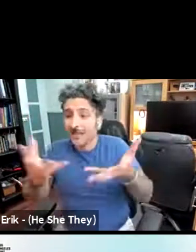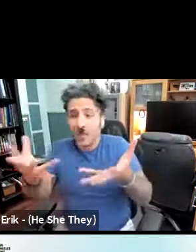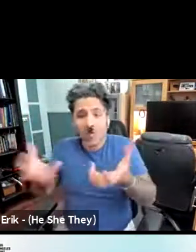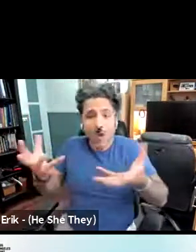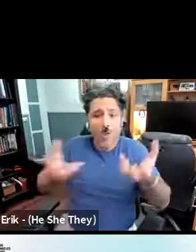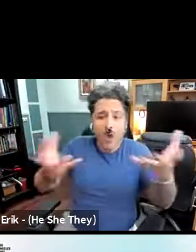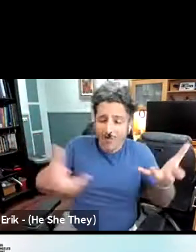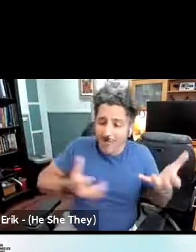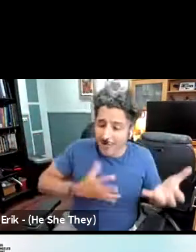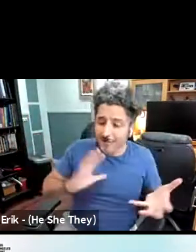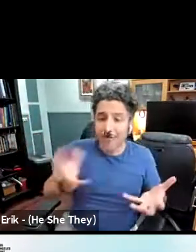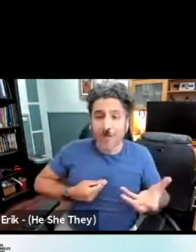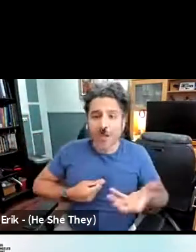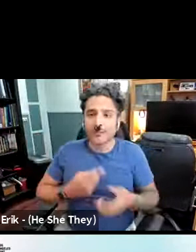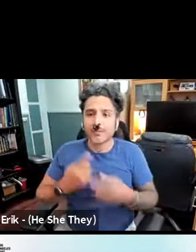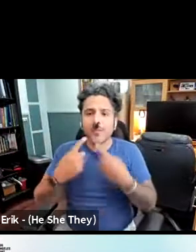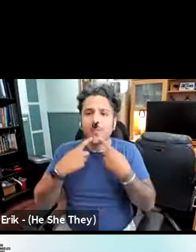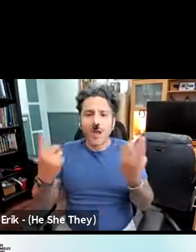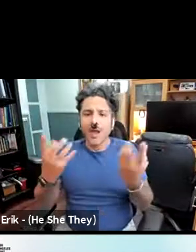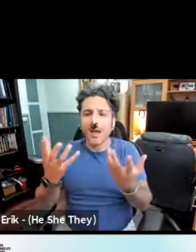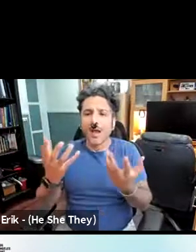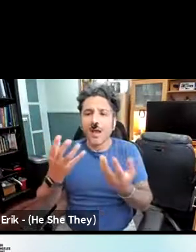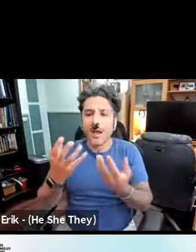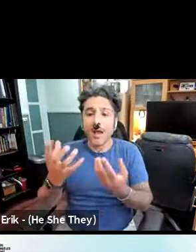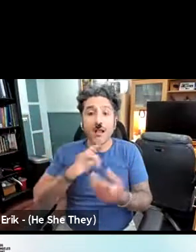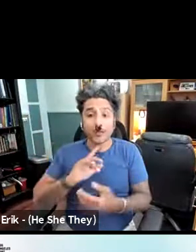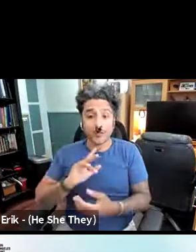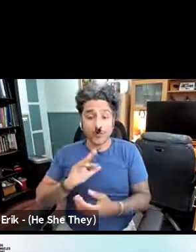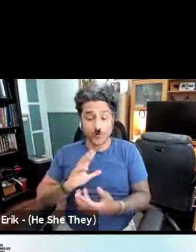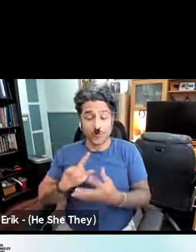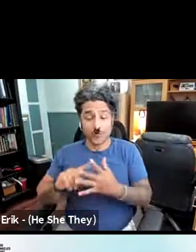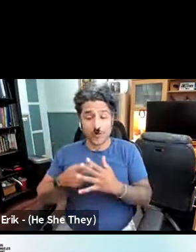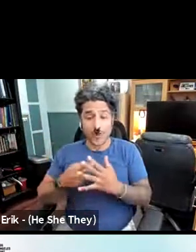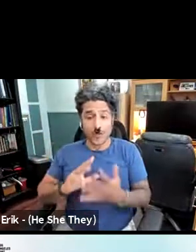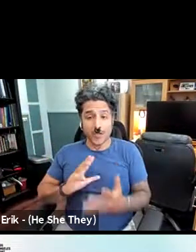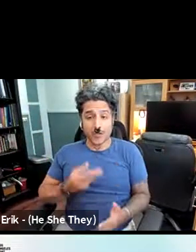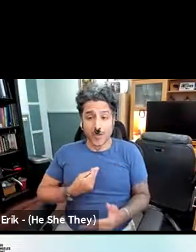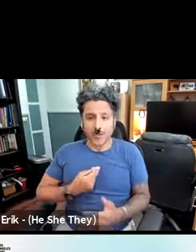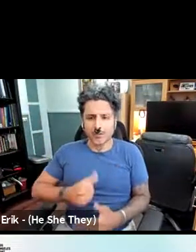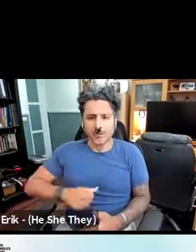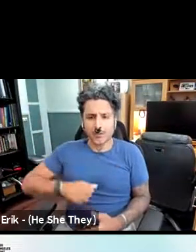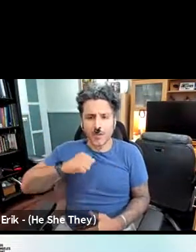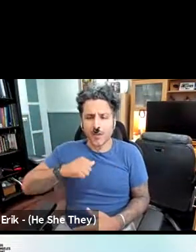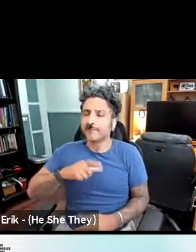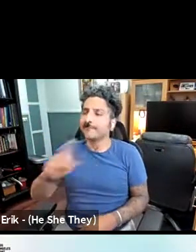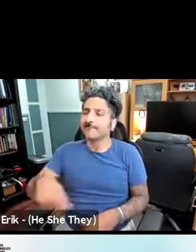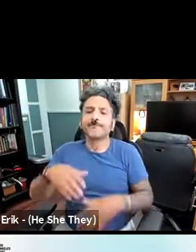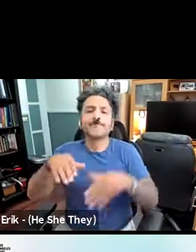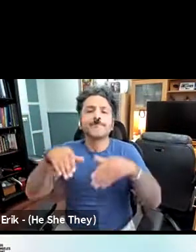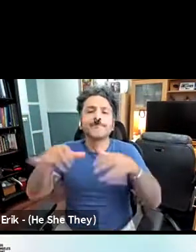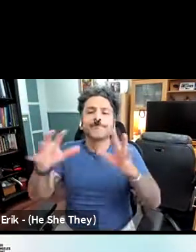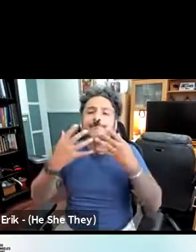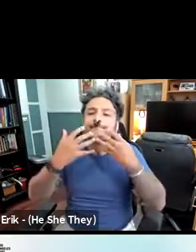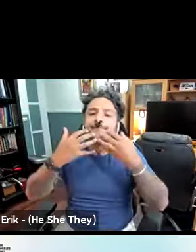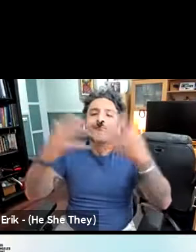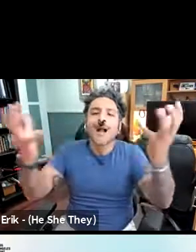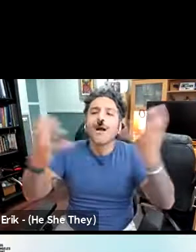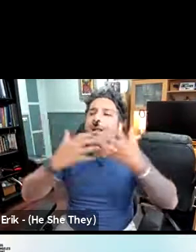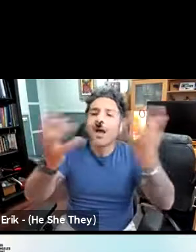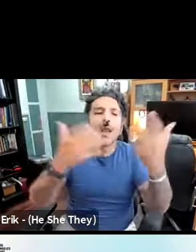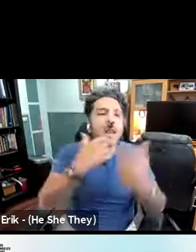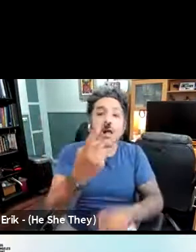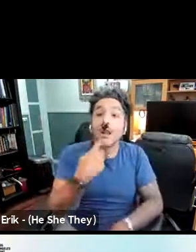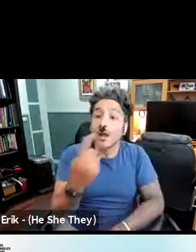that. When I started TransPride, I just kept saying that. I kept saying that. And one of my mentors